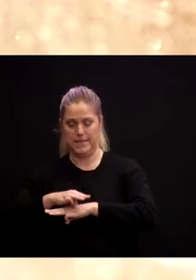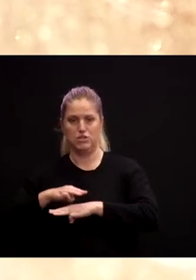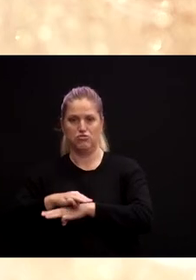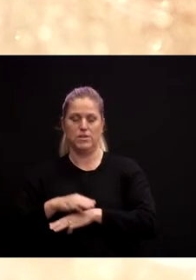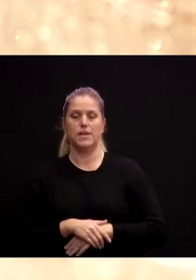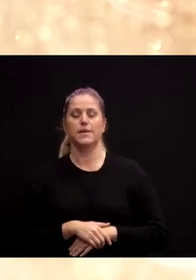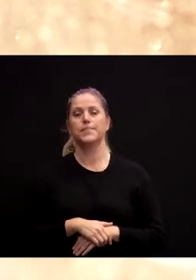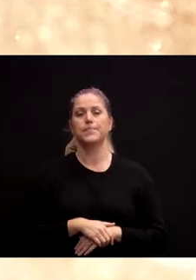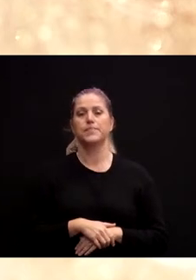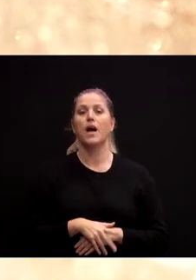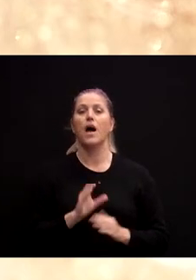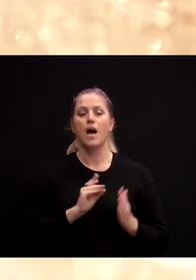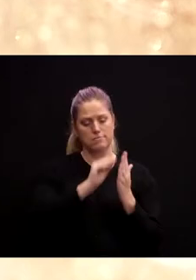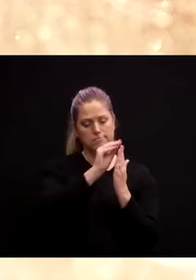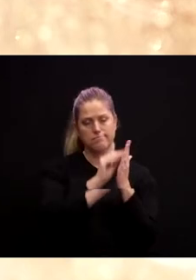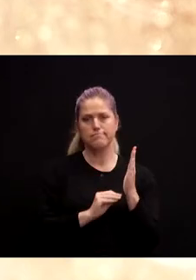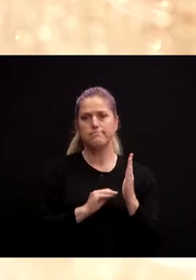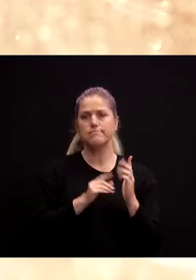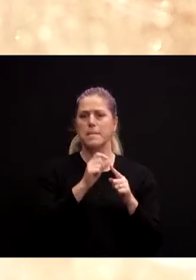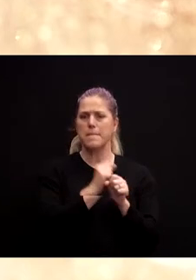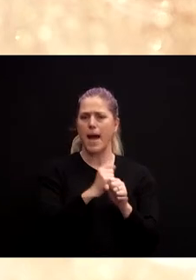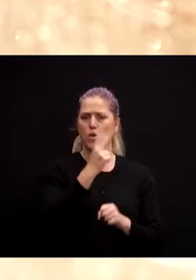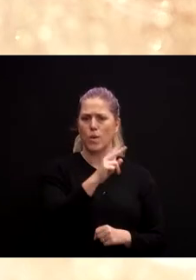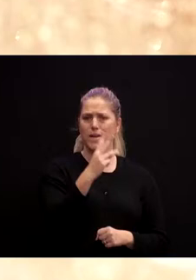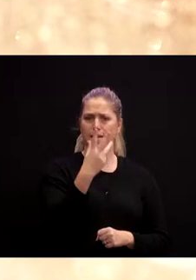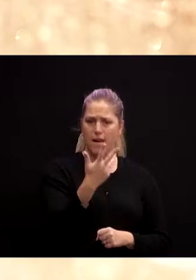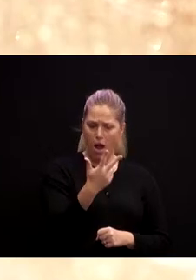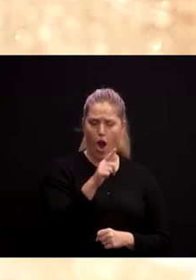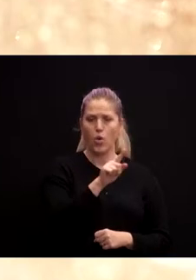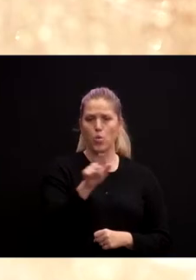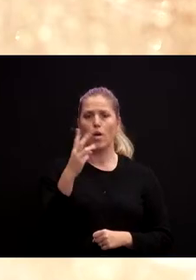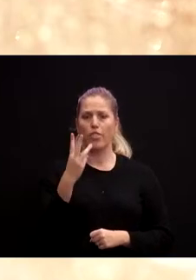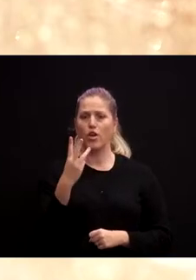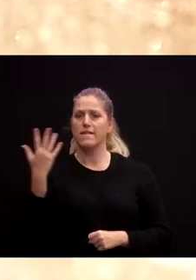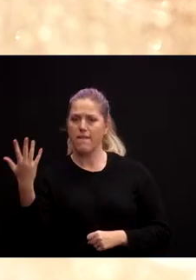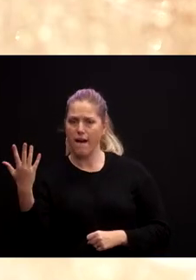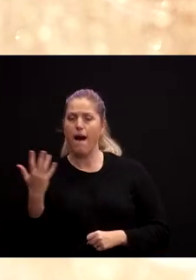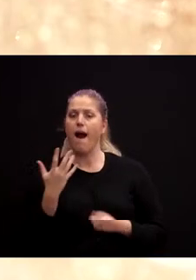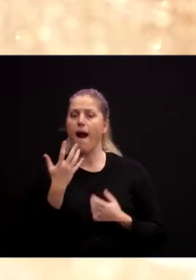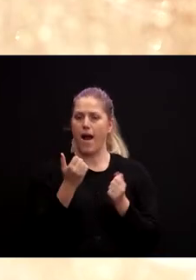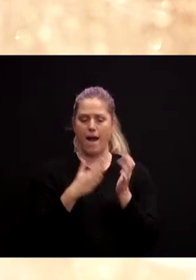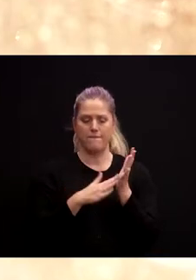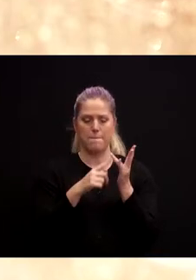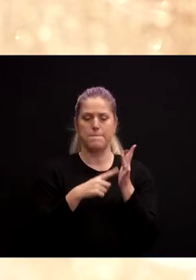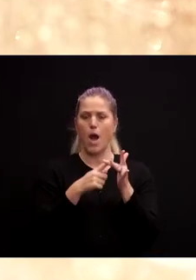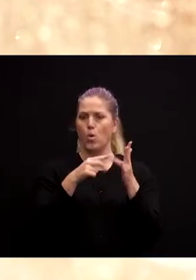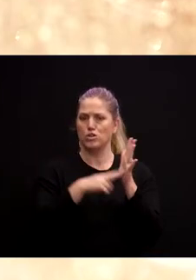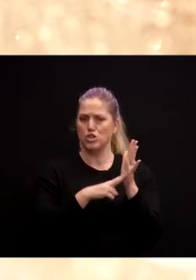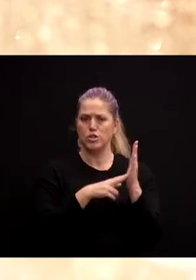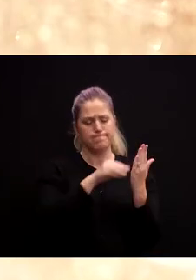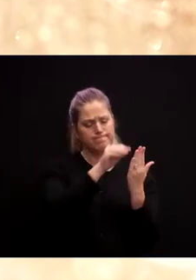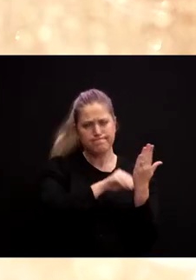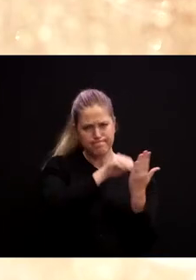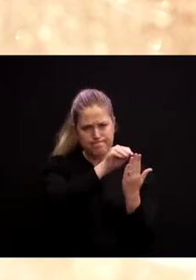29 to 35 in the motions and amendments document and will be considered in session 11 and 12